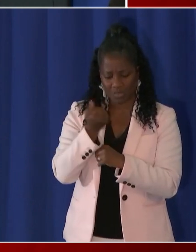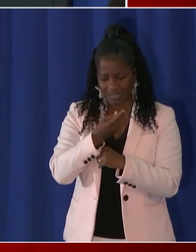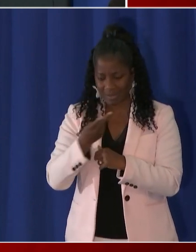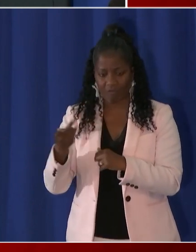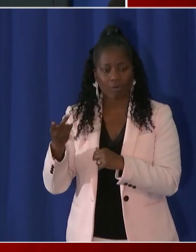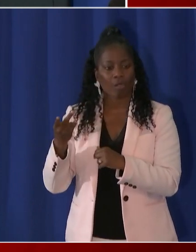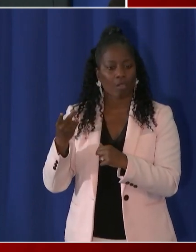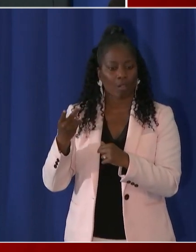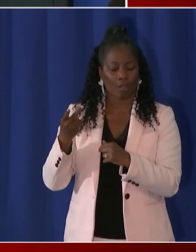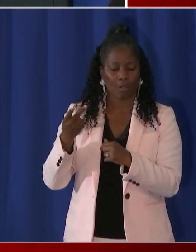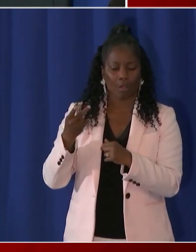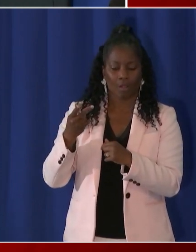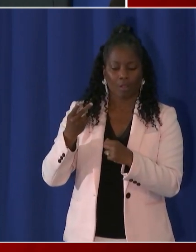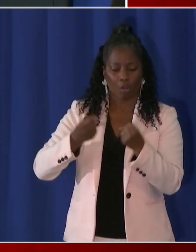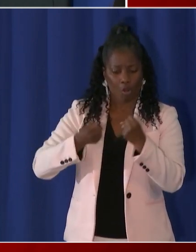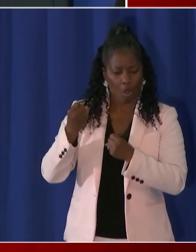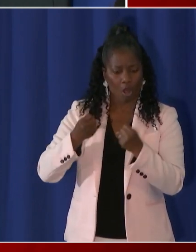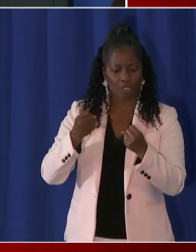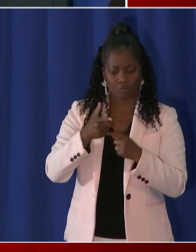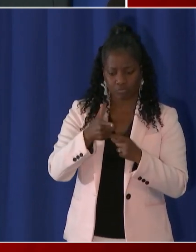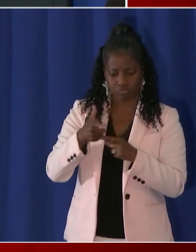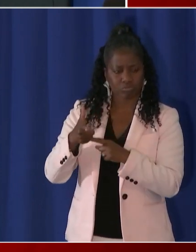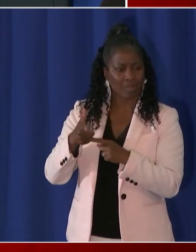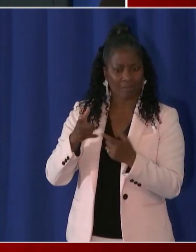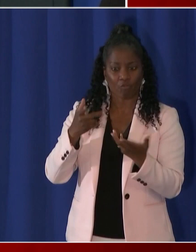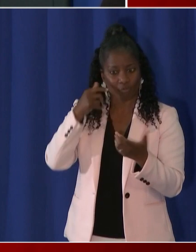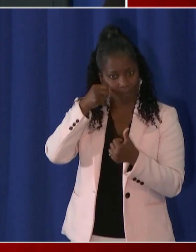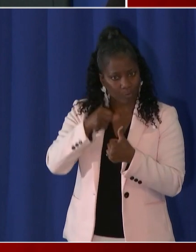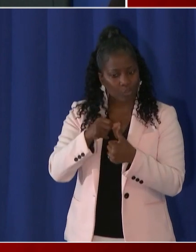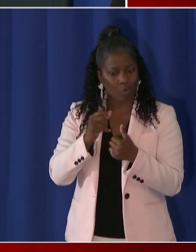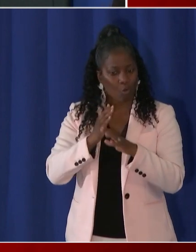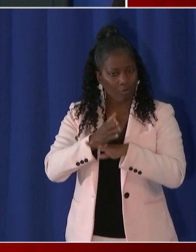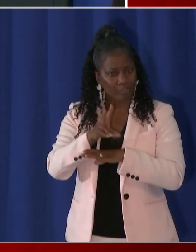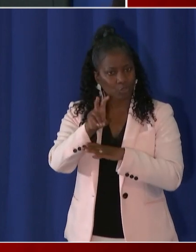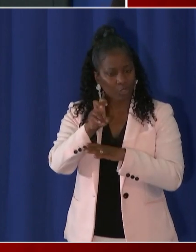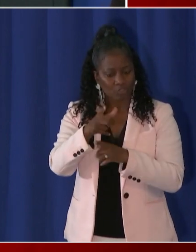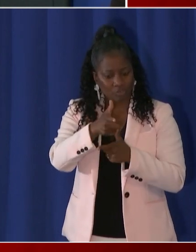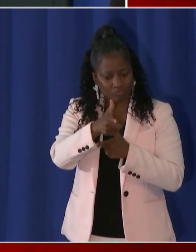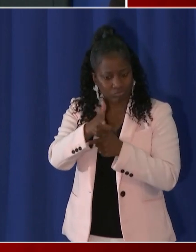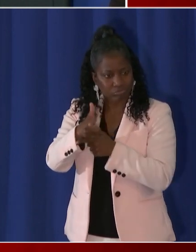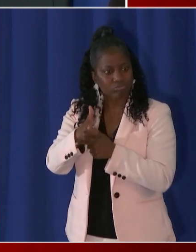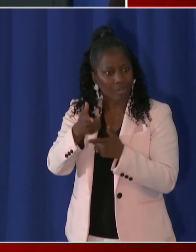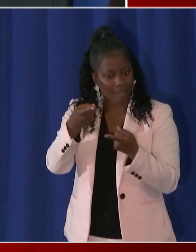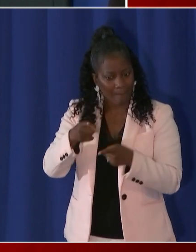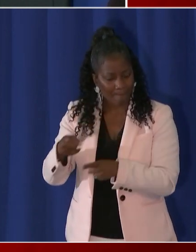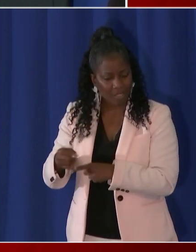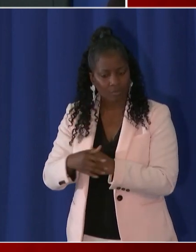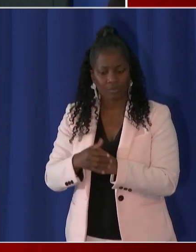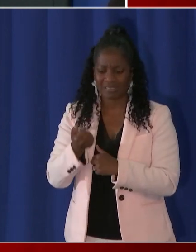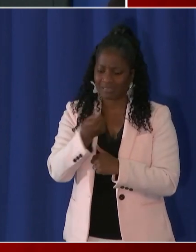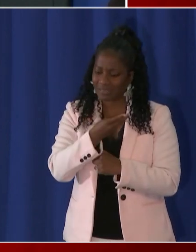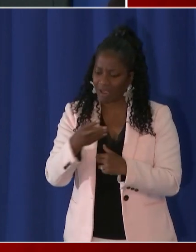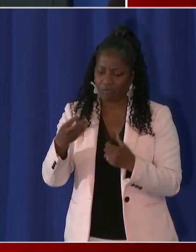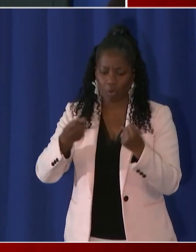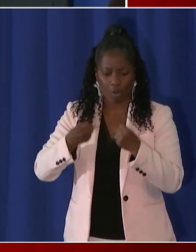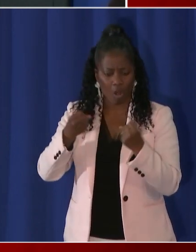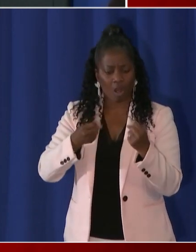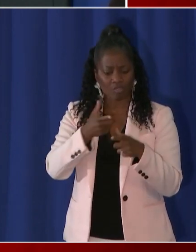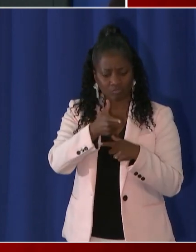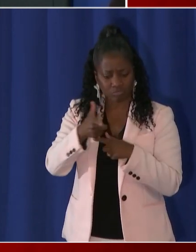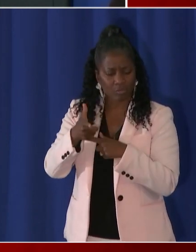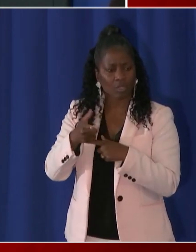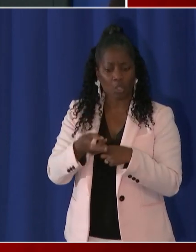cars actually were shot up. Again, these are over 200 rounds that were fired. But several cars were shot up. Two of